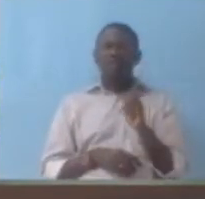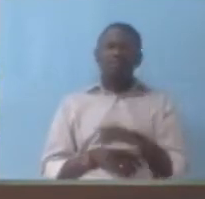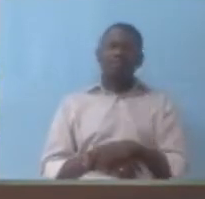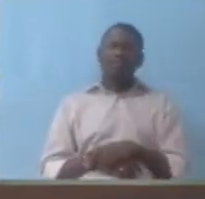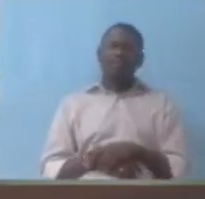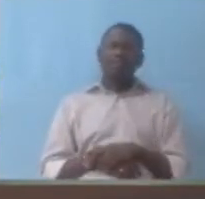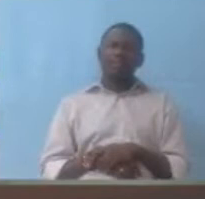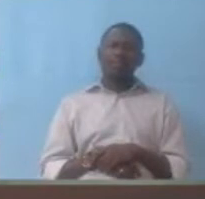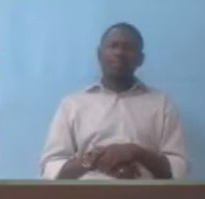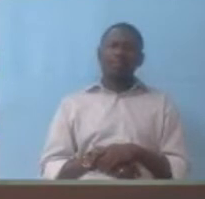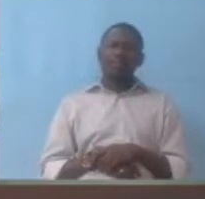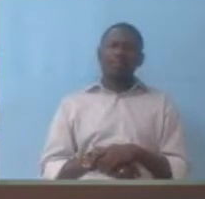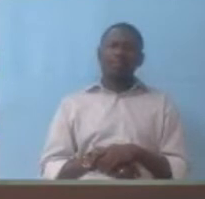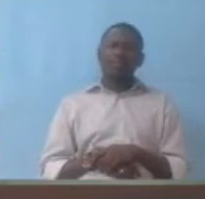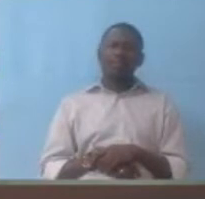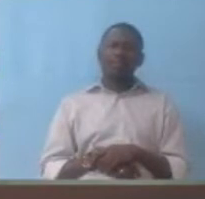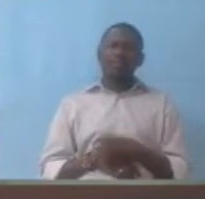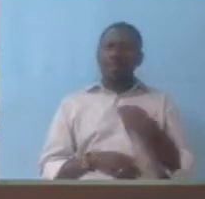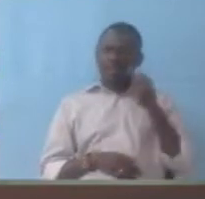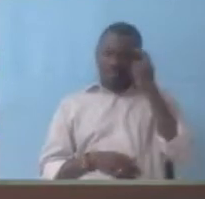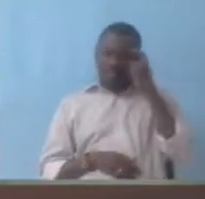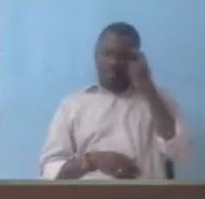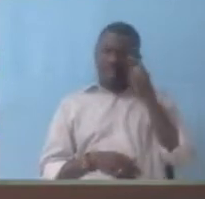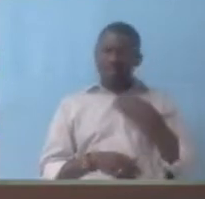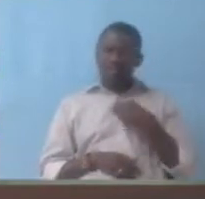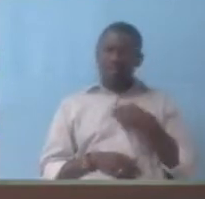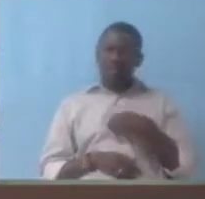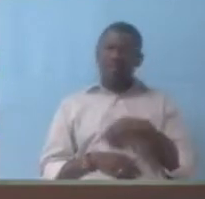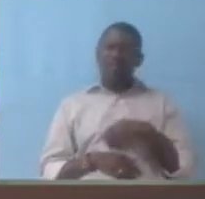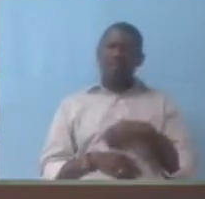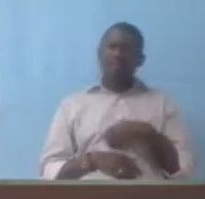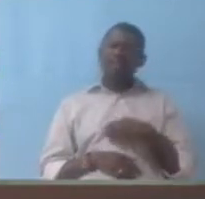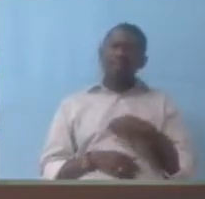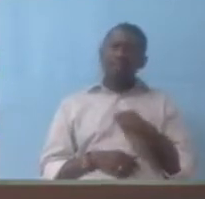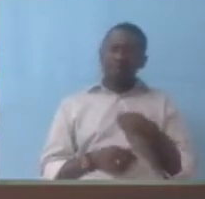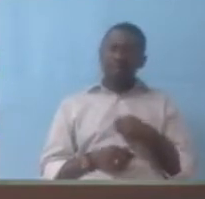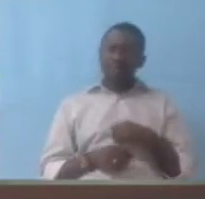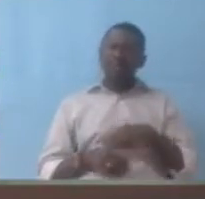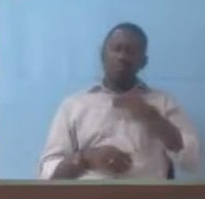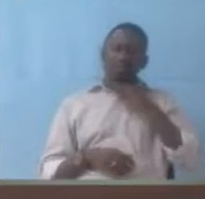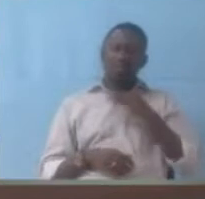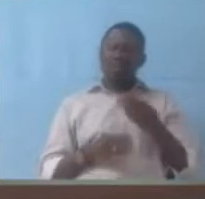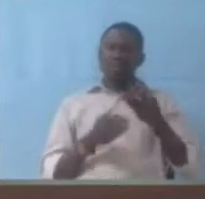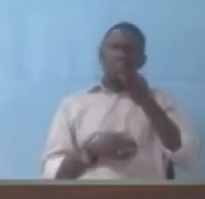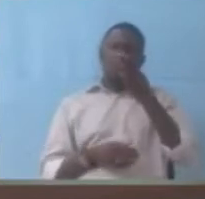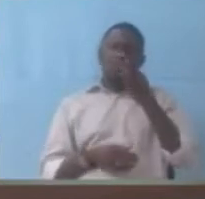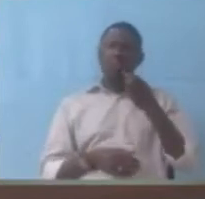suppose it's convenient 25 years down the line to be asking those